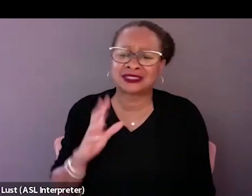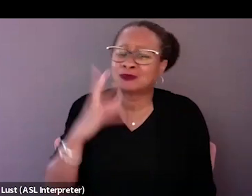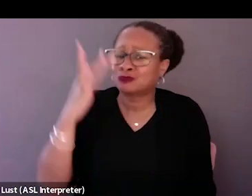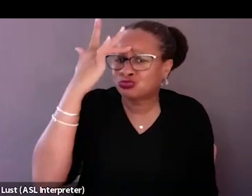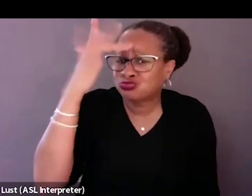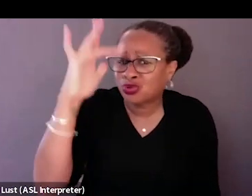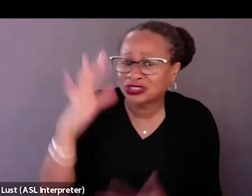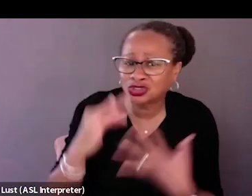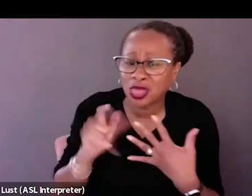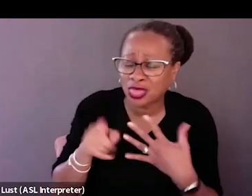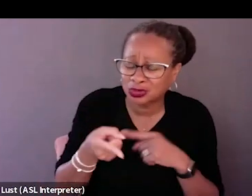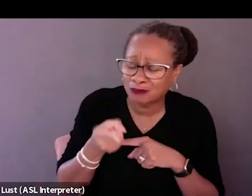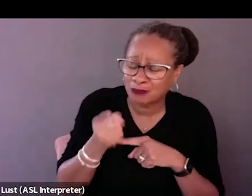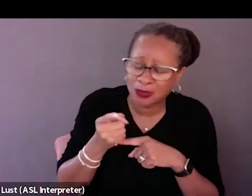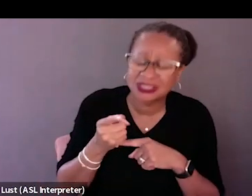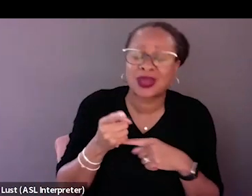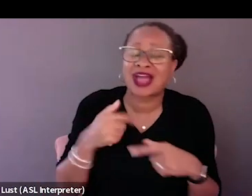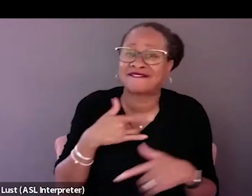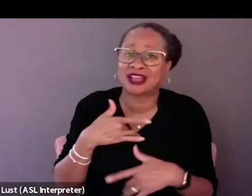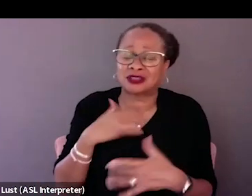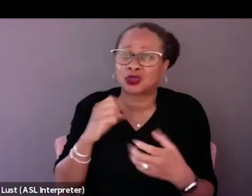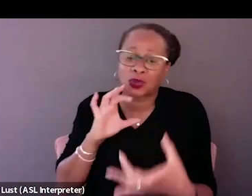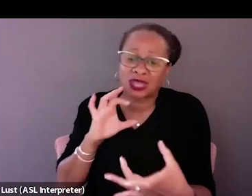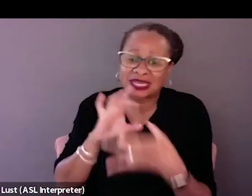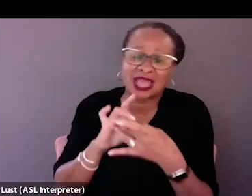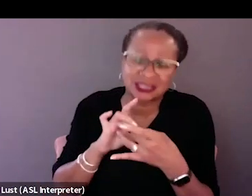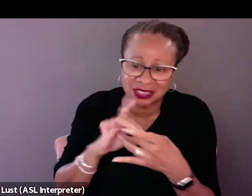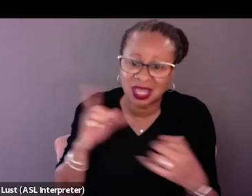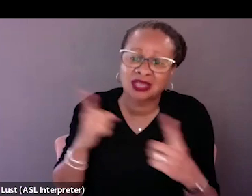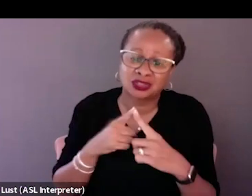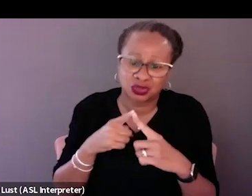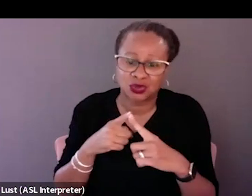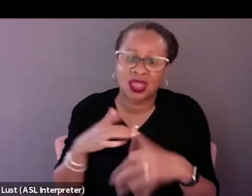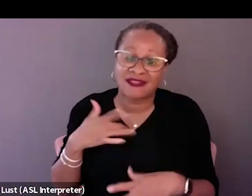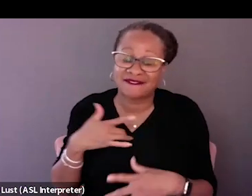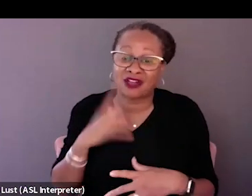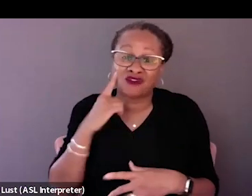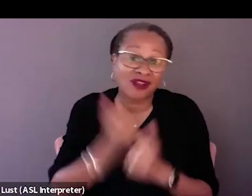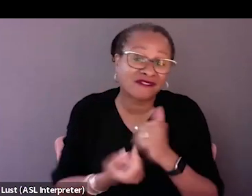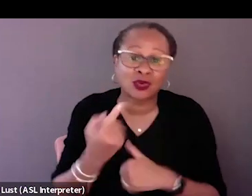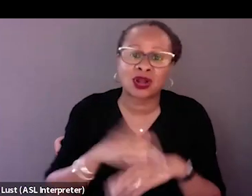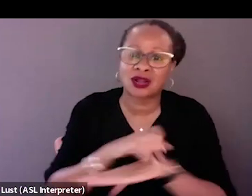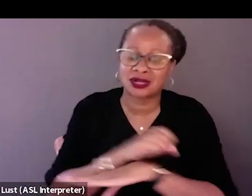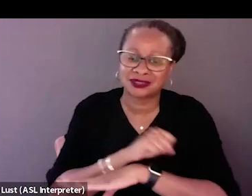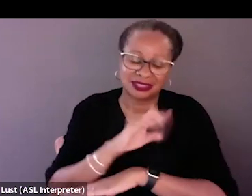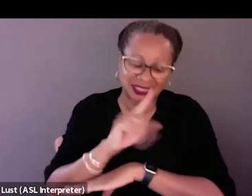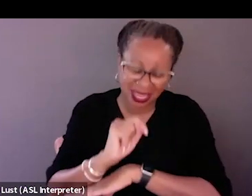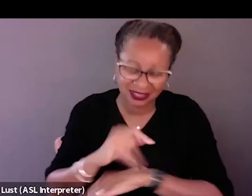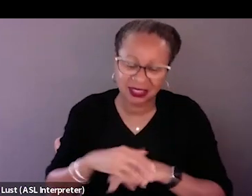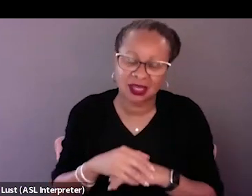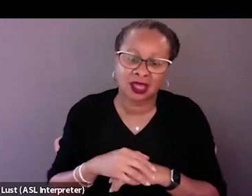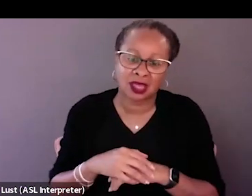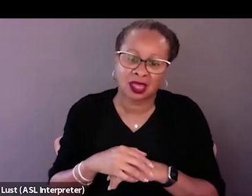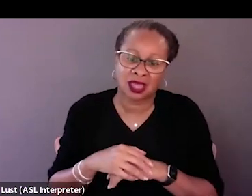were ones that I particularly felt so connected to, and felt for everybody on set.